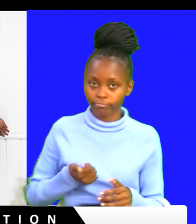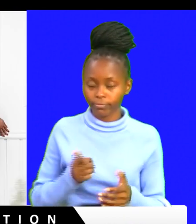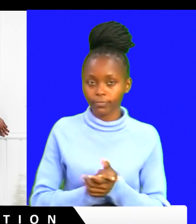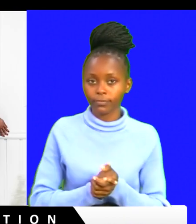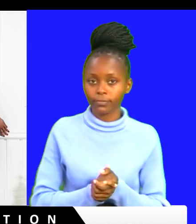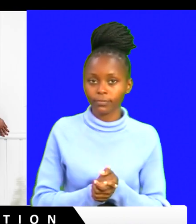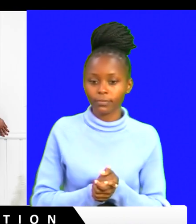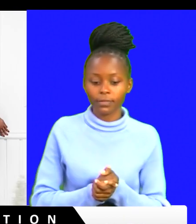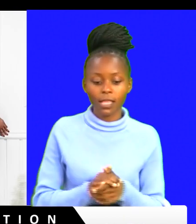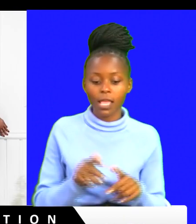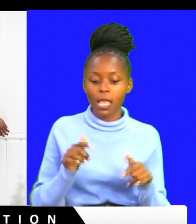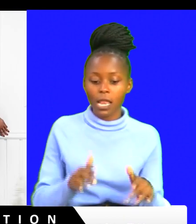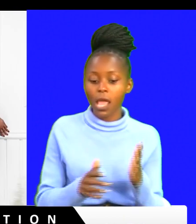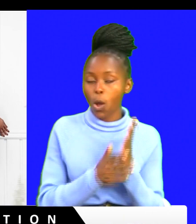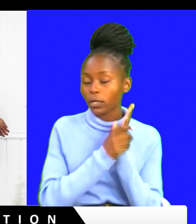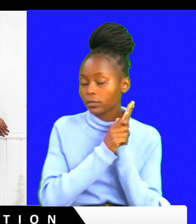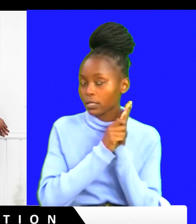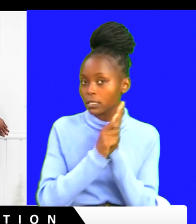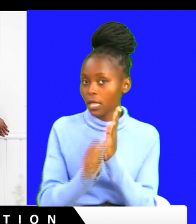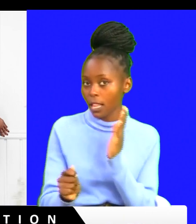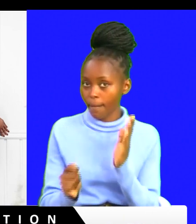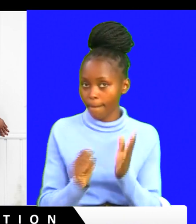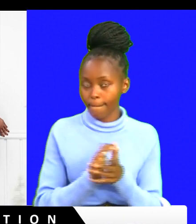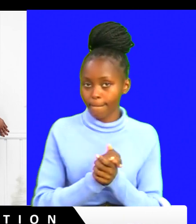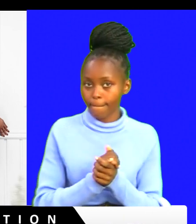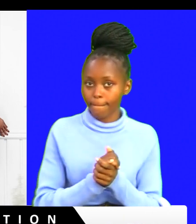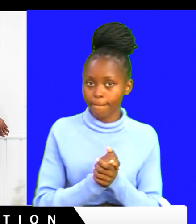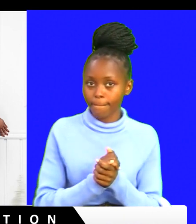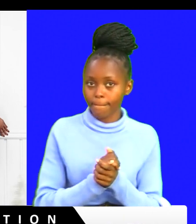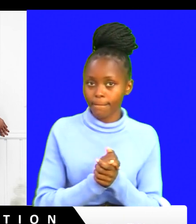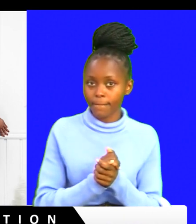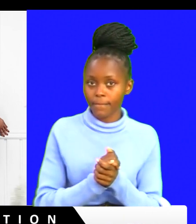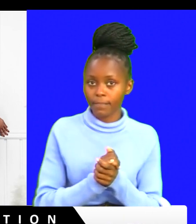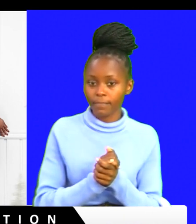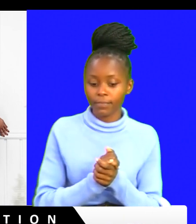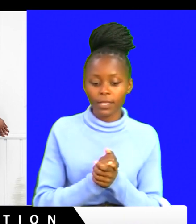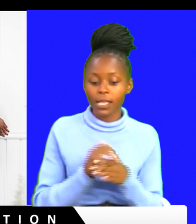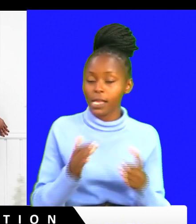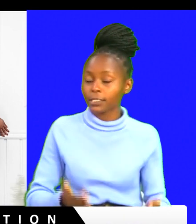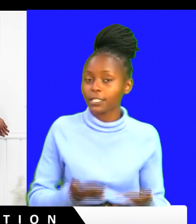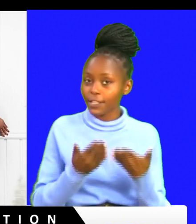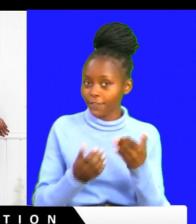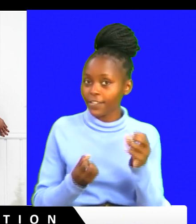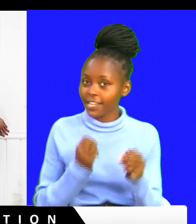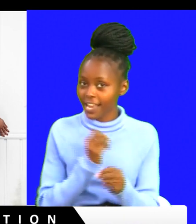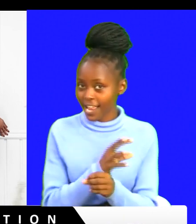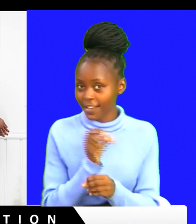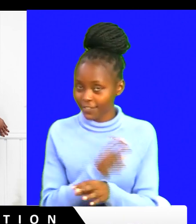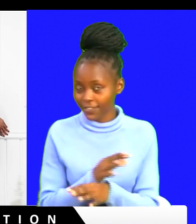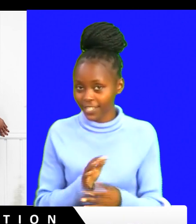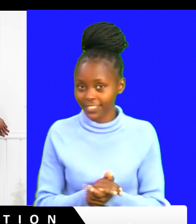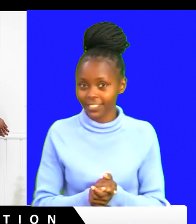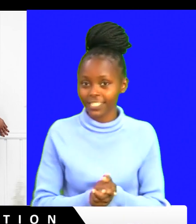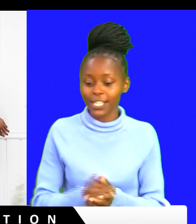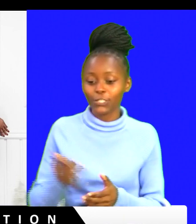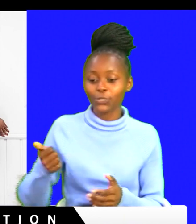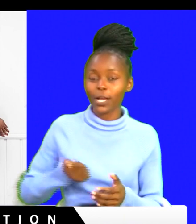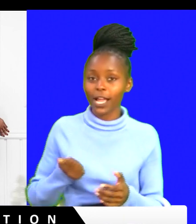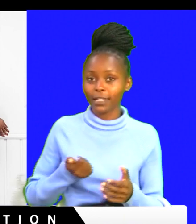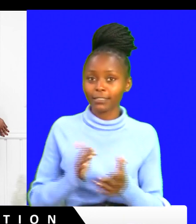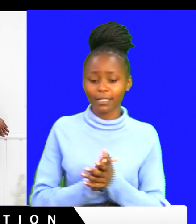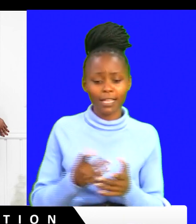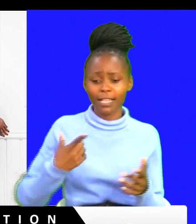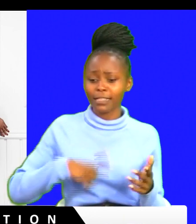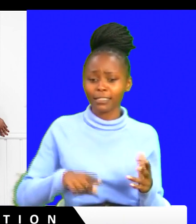the limelight, we know her and all that, but guys, that advice has to go to we all girls. Tafadhali, let's not go to social media